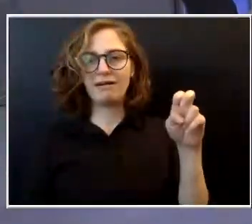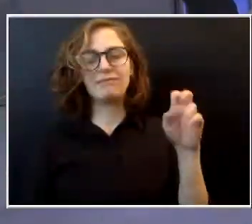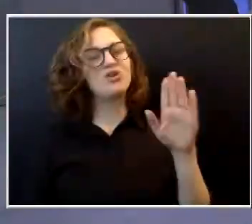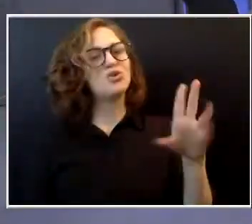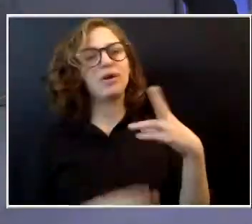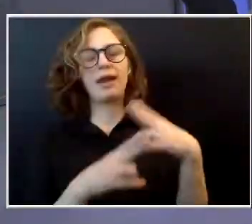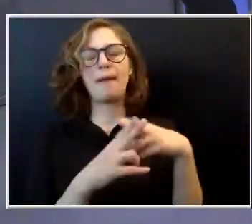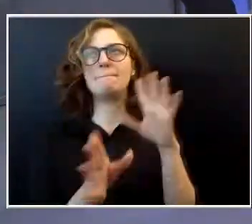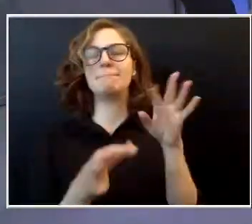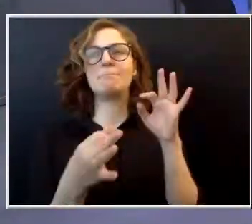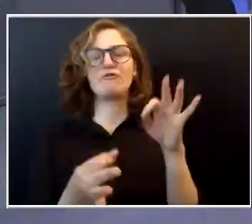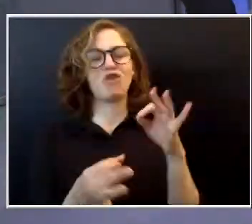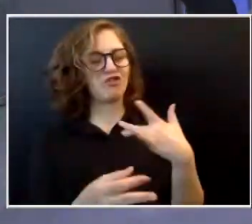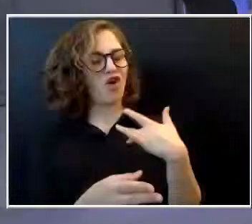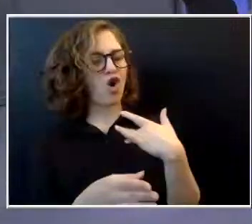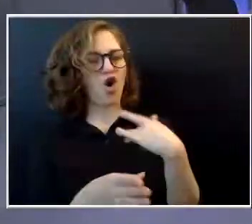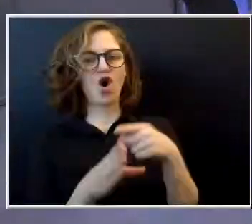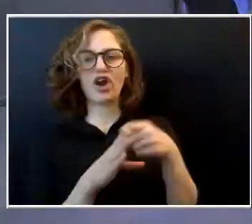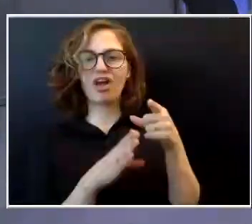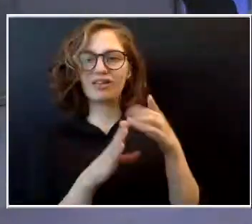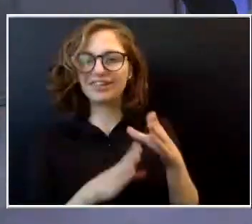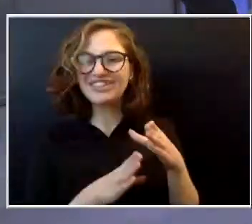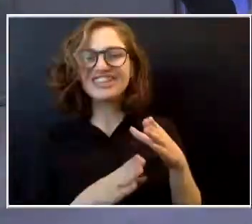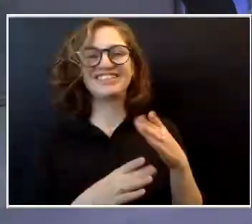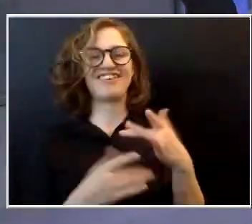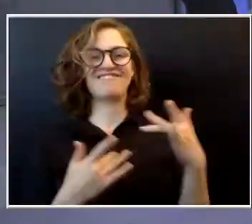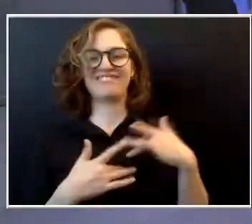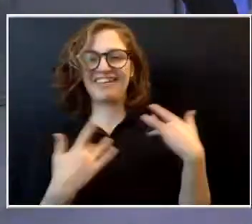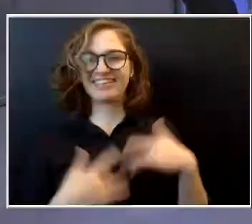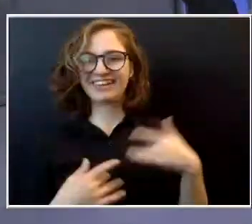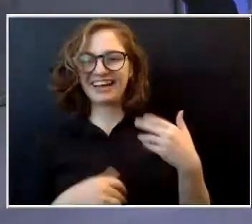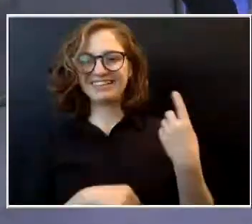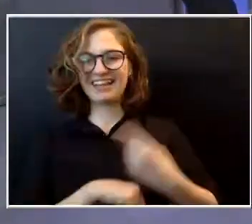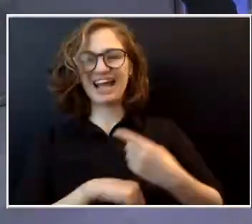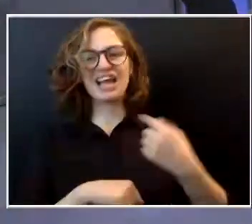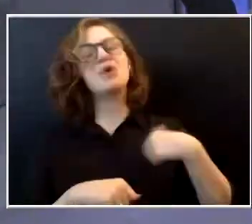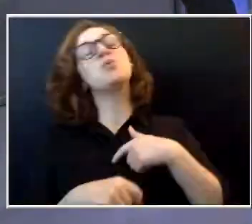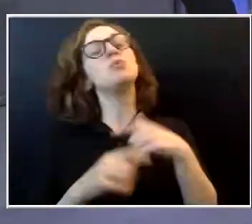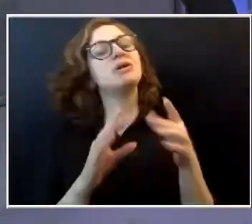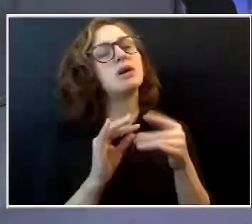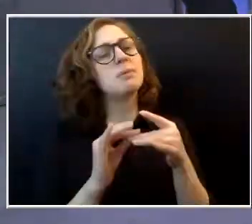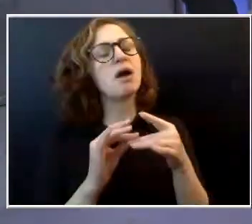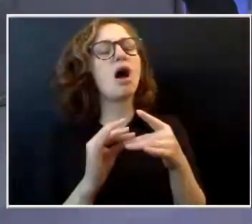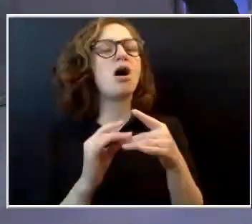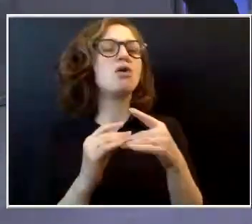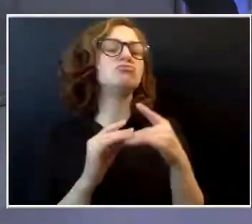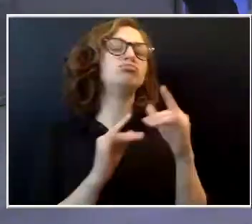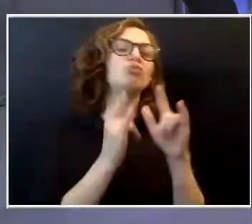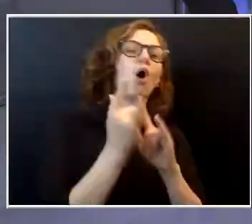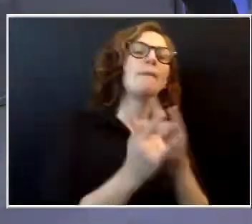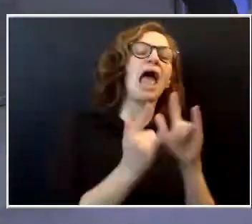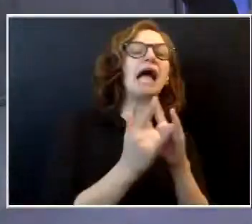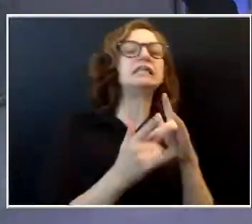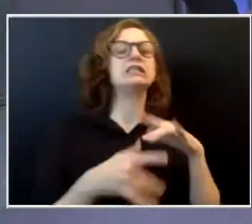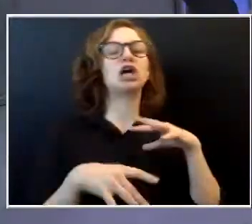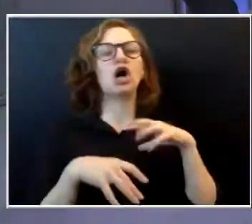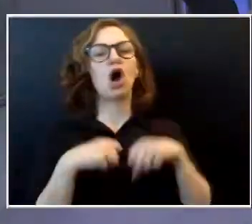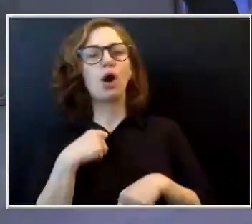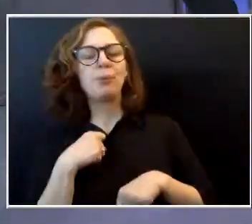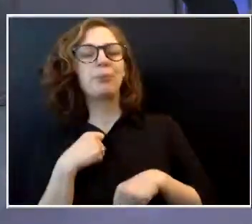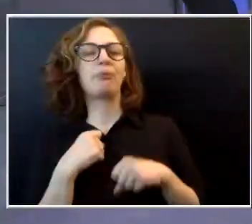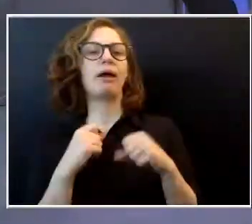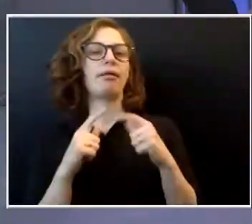we talk about romance and heartbreak and things that fill your heart, there is a physical response to that happens in your